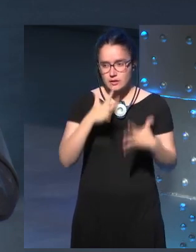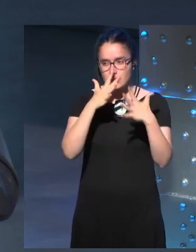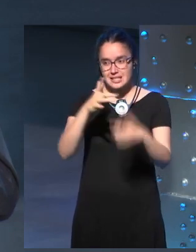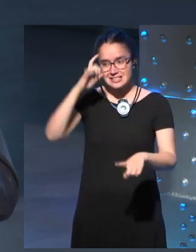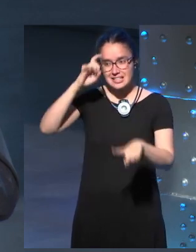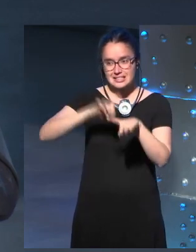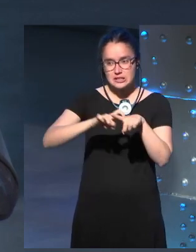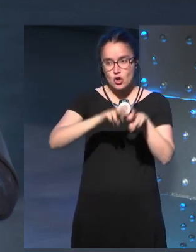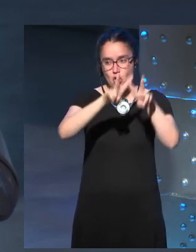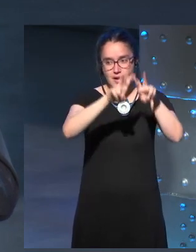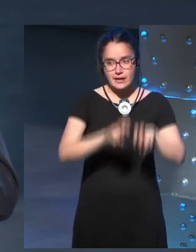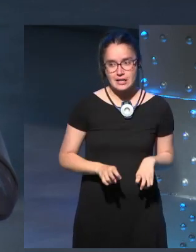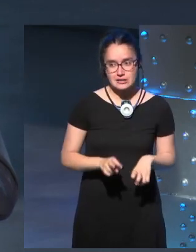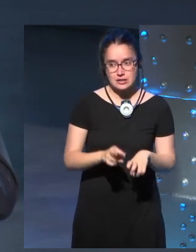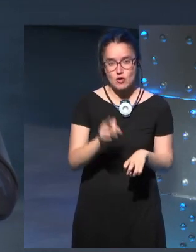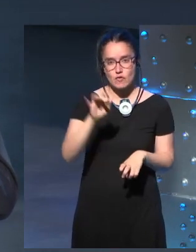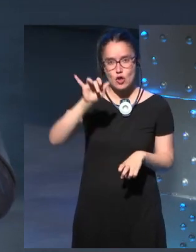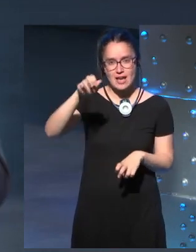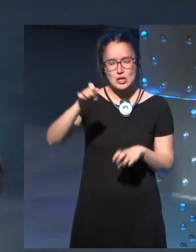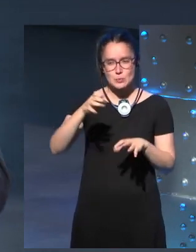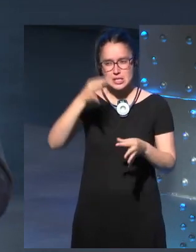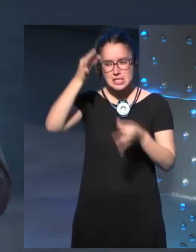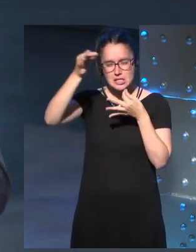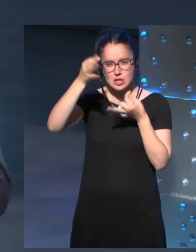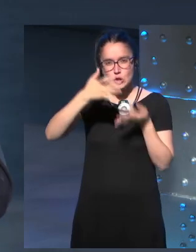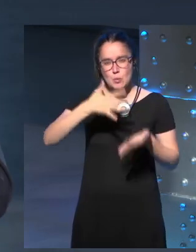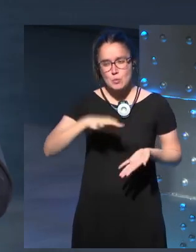psychoanalysis, probably with an Argentinian